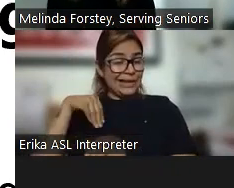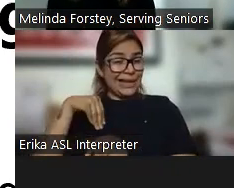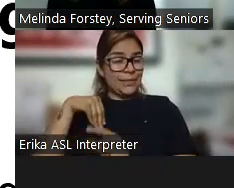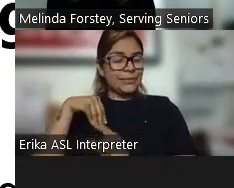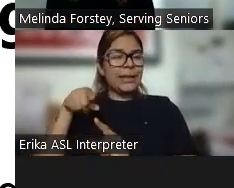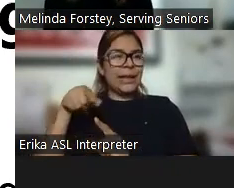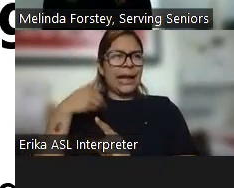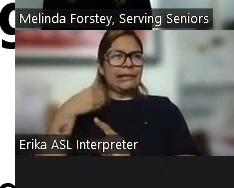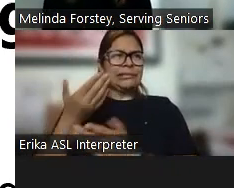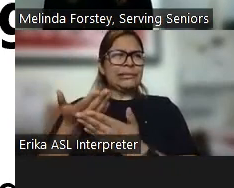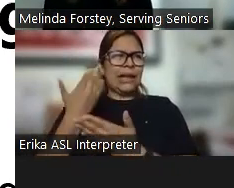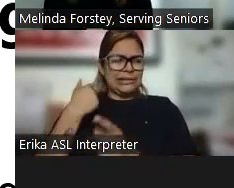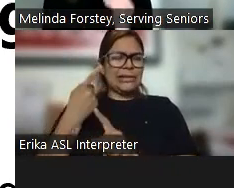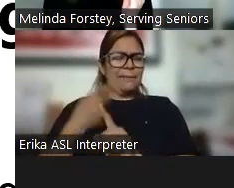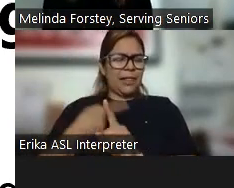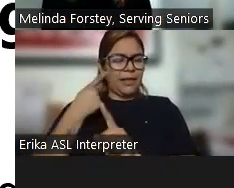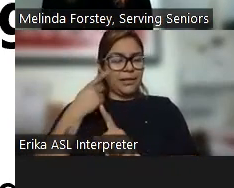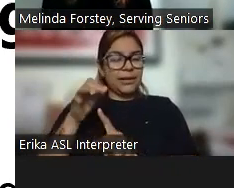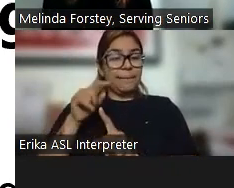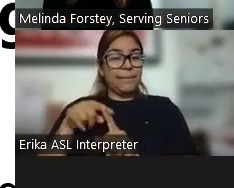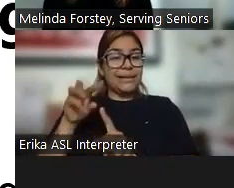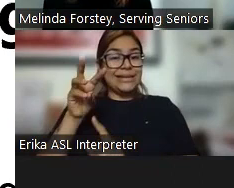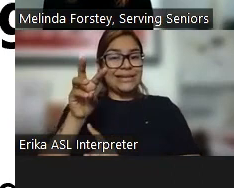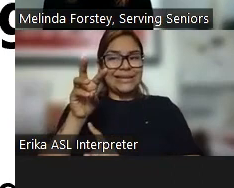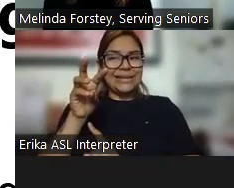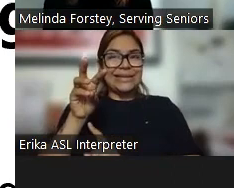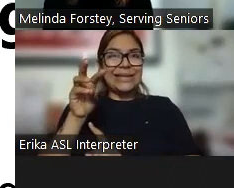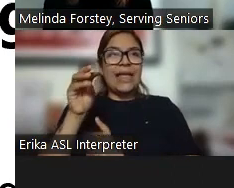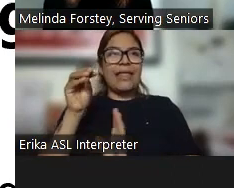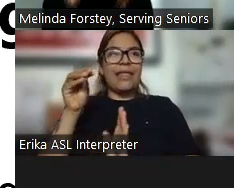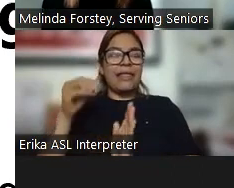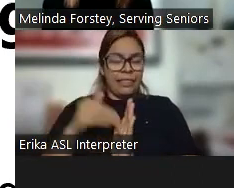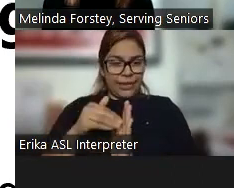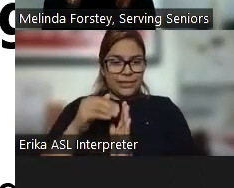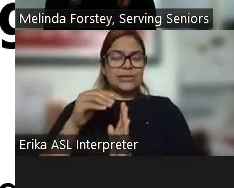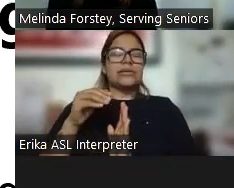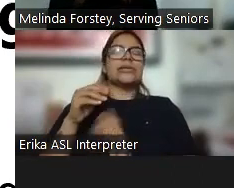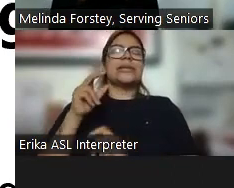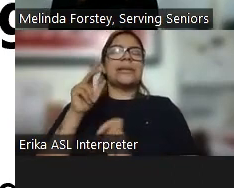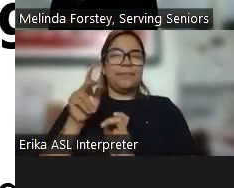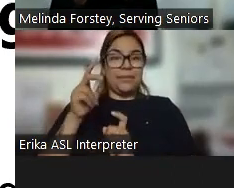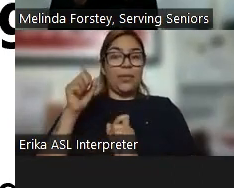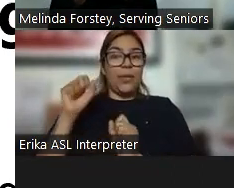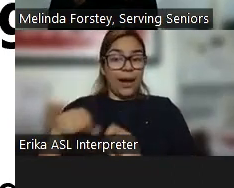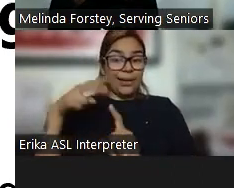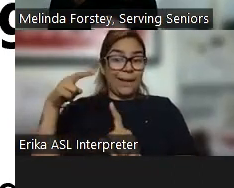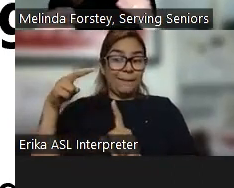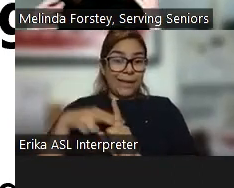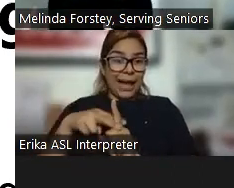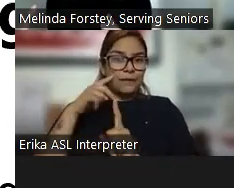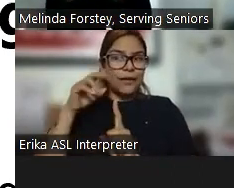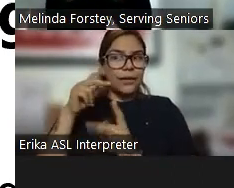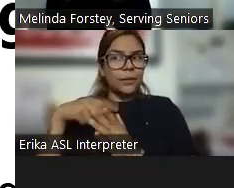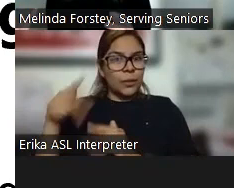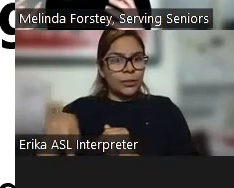month. But we do know that over 6,000 individuals have applied. And so really,